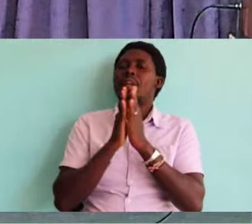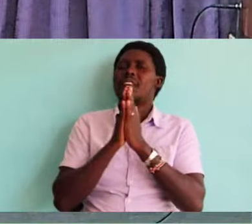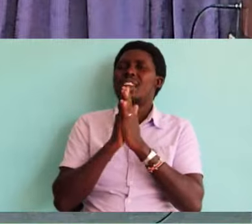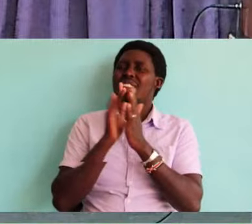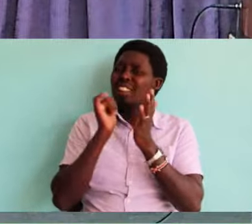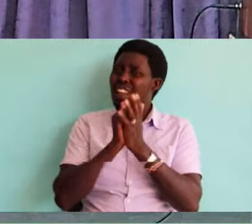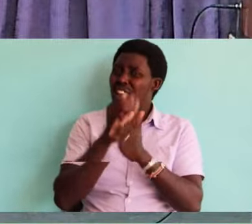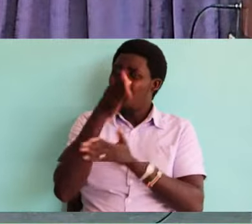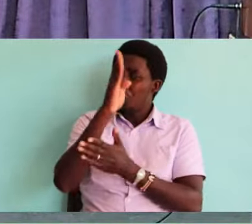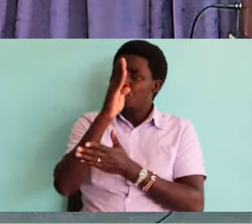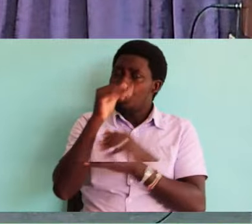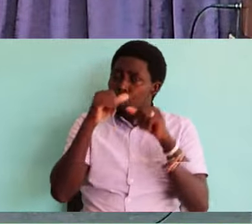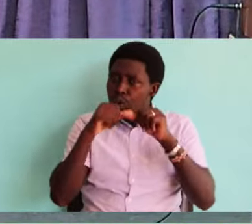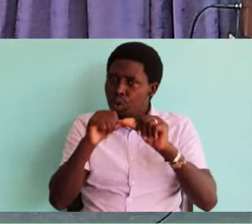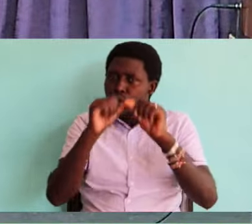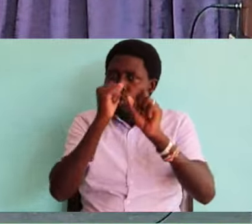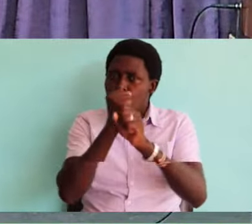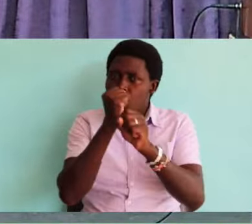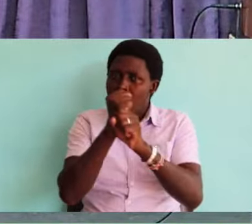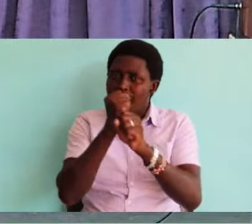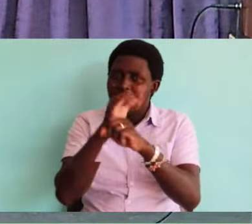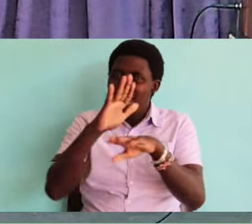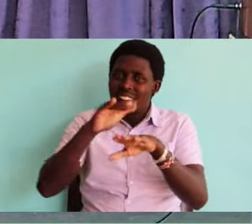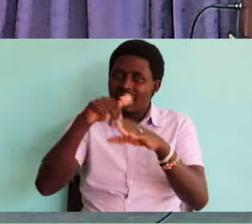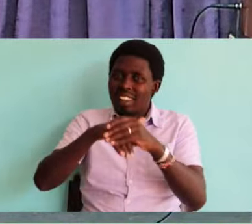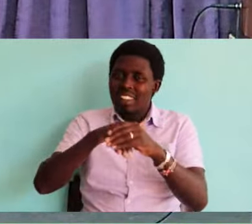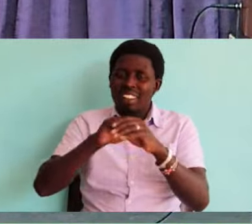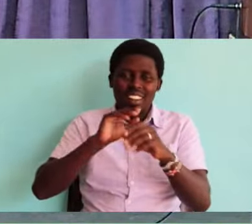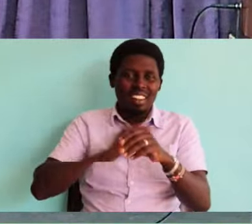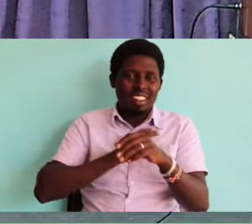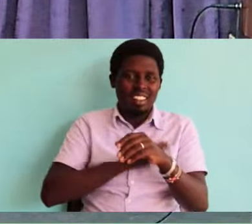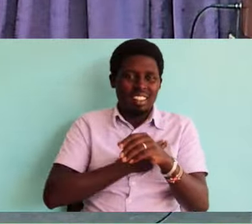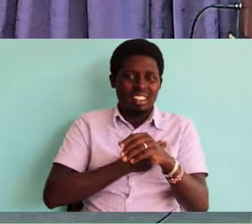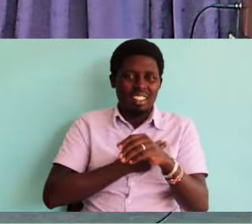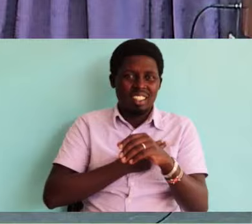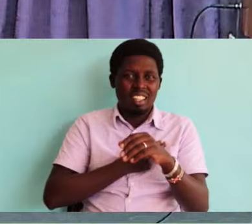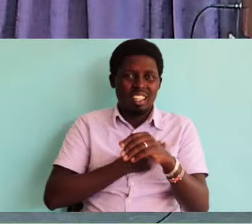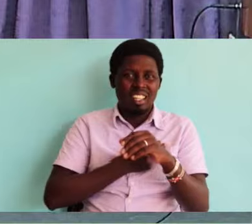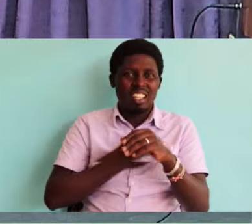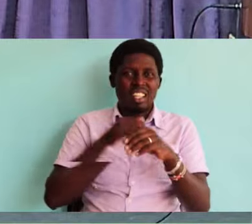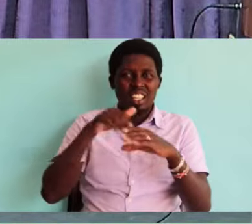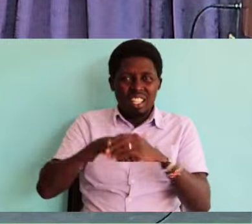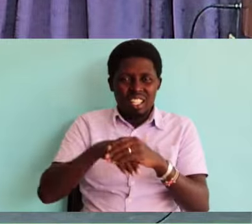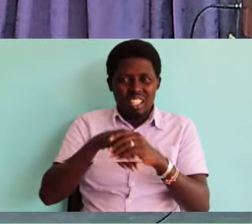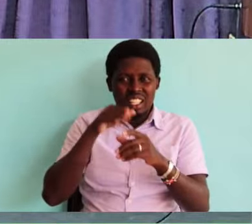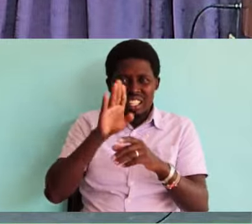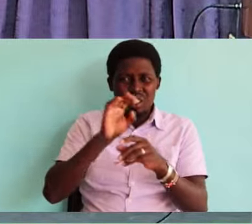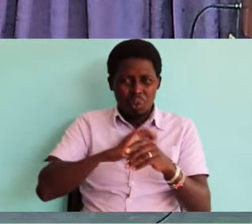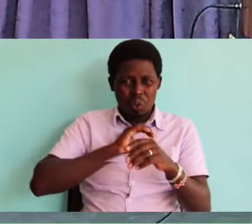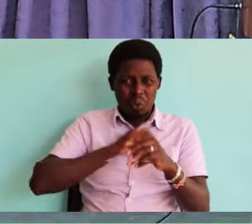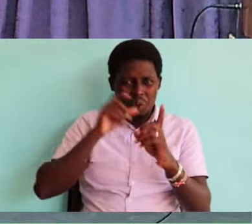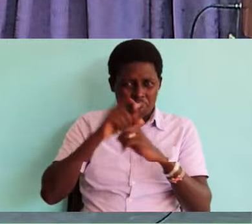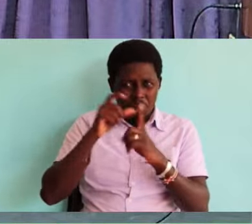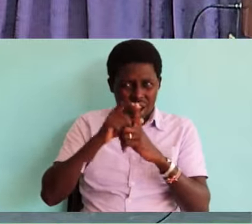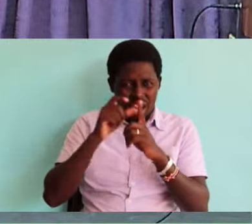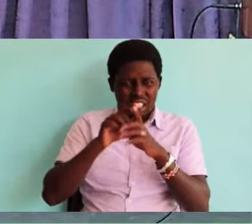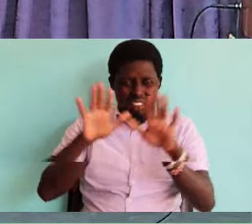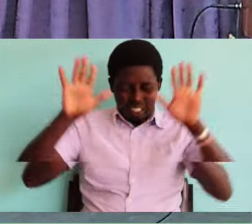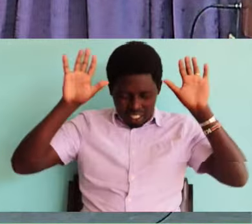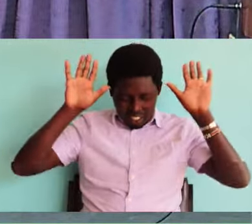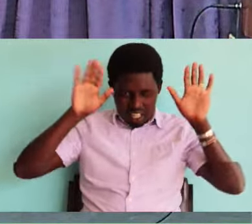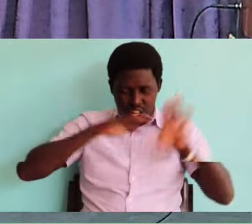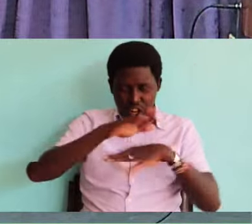will continue to work in us, that we can grow in him, in his word, loving him, surrendering to